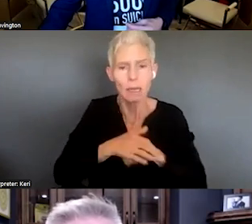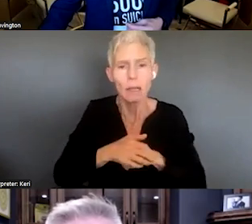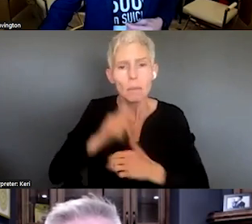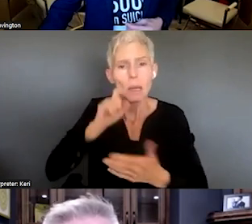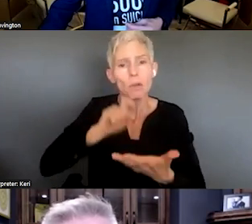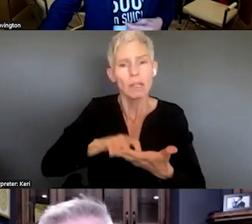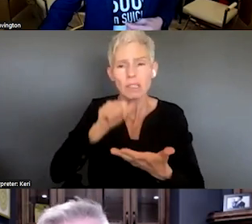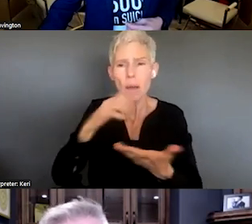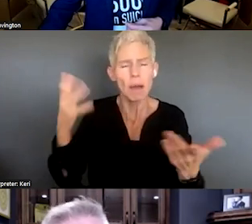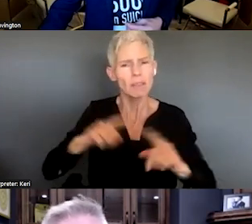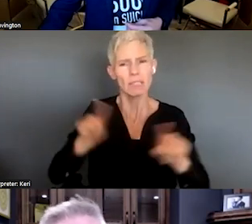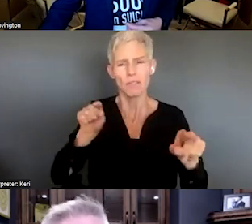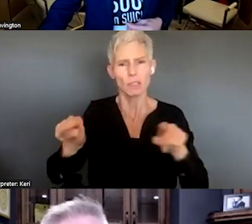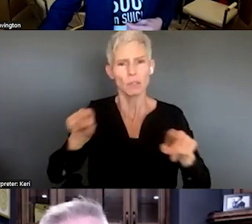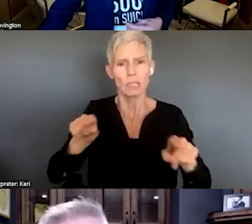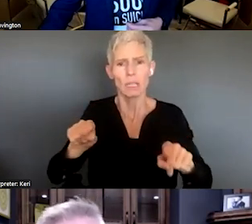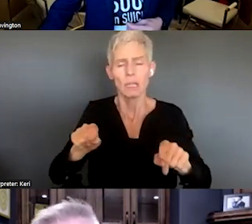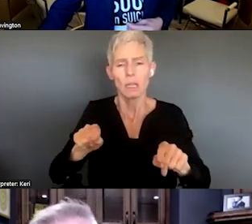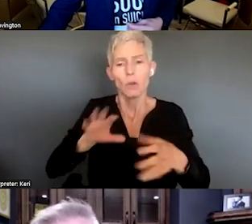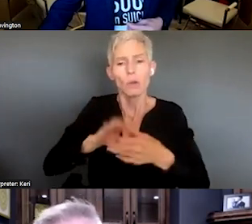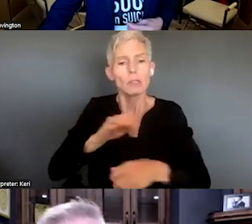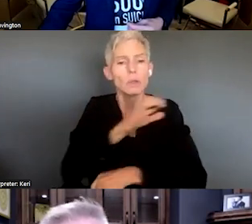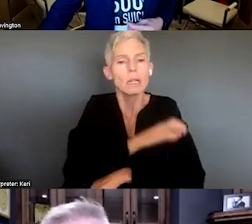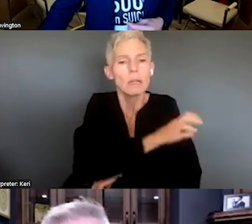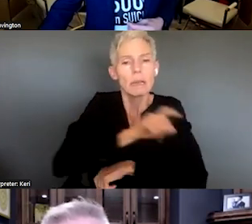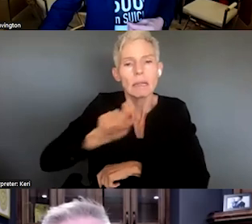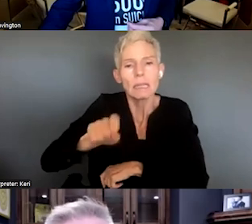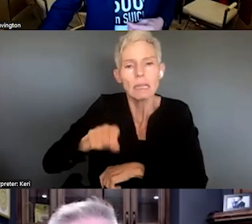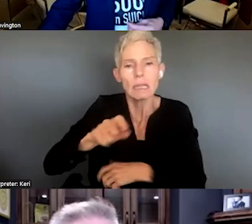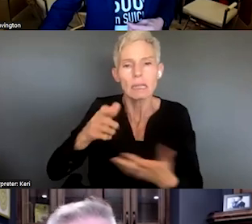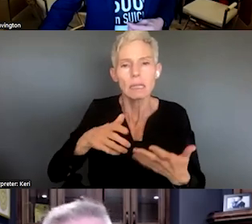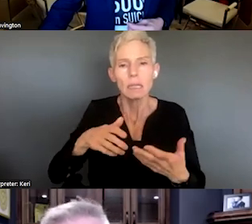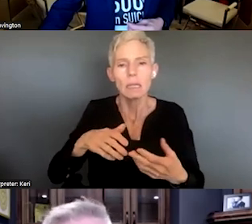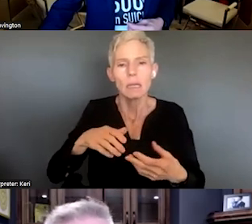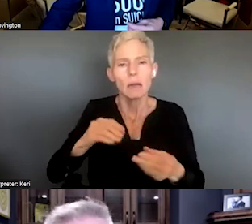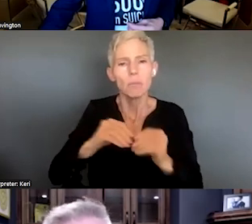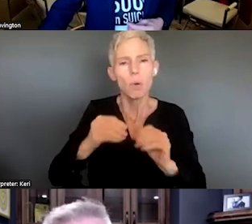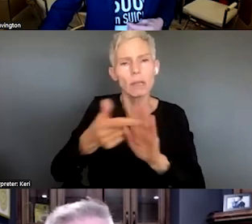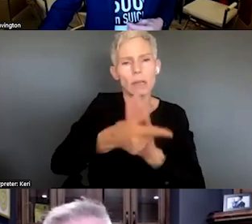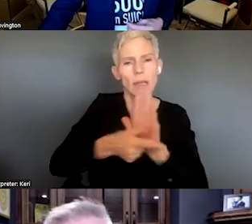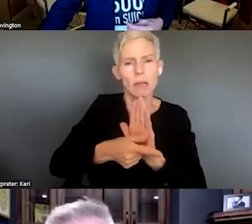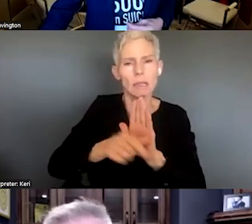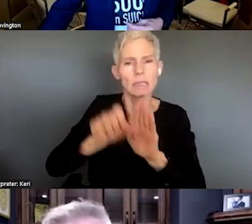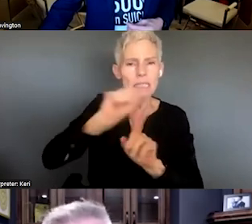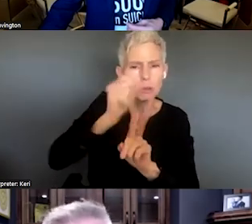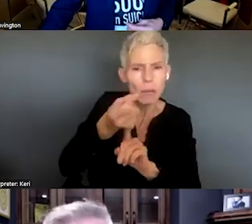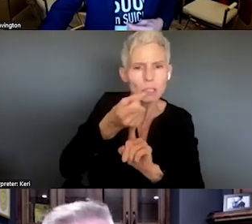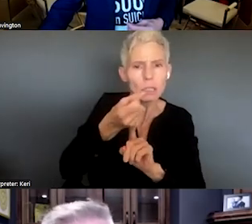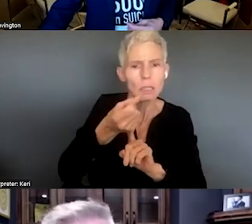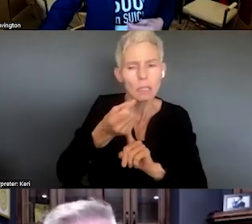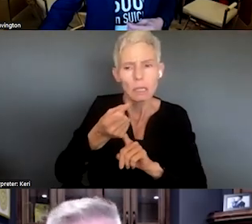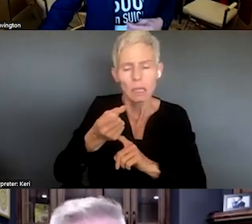between the two in terms of the clinical need. It is more a legal situation about getting them into